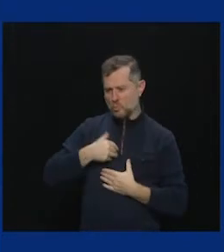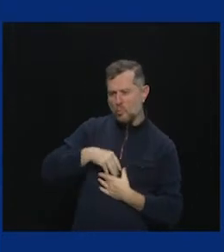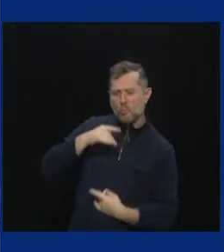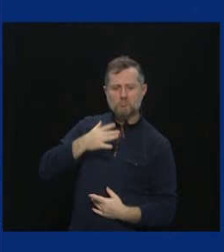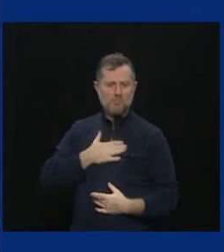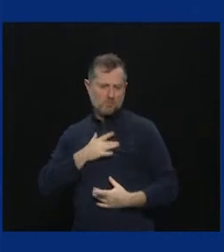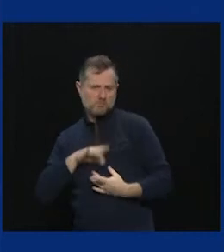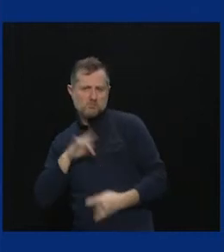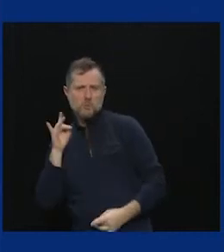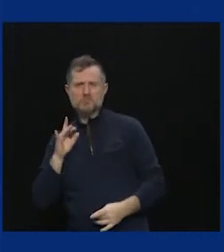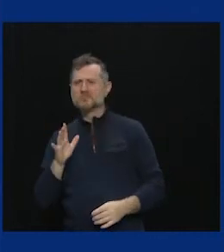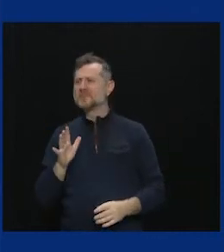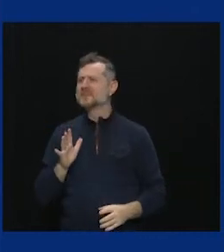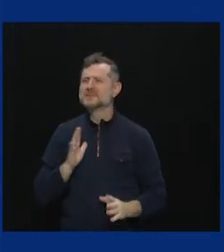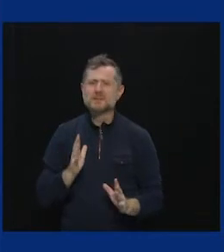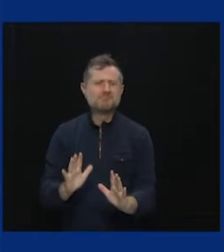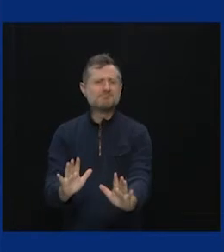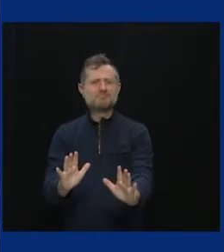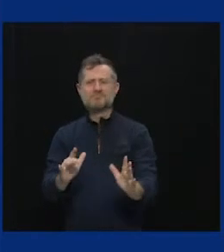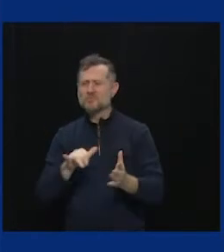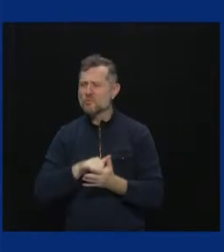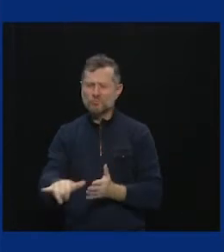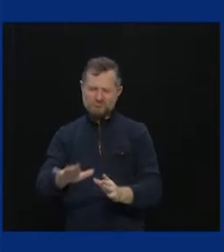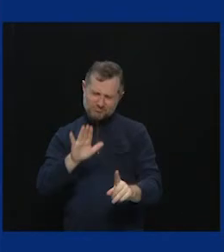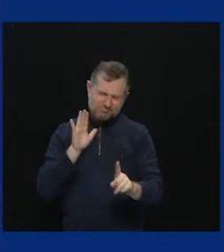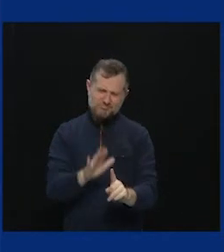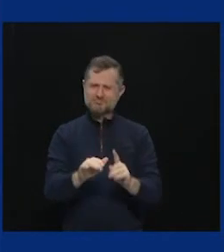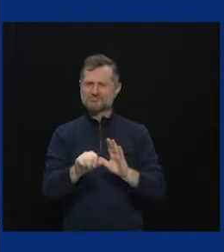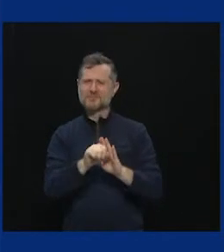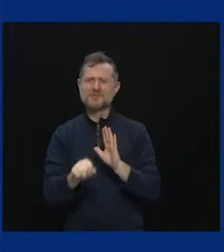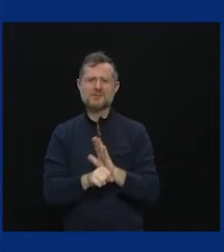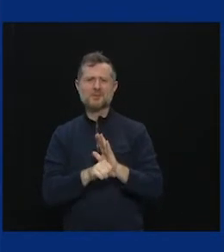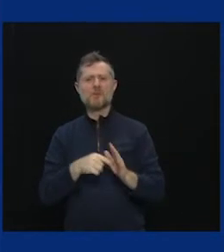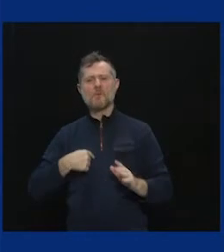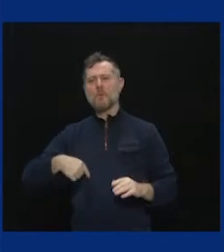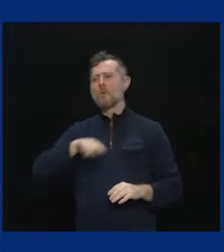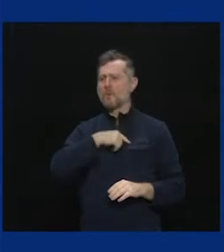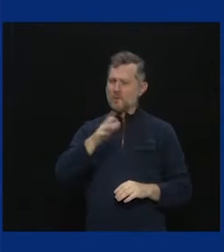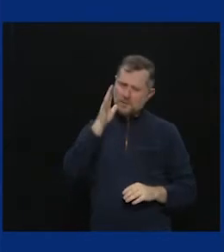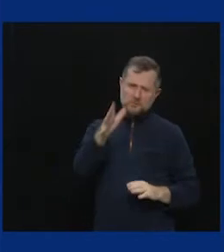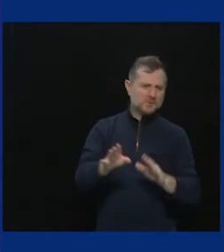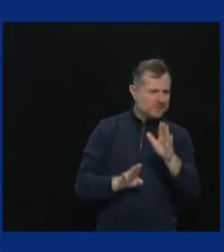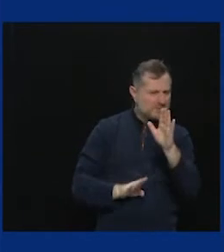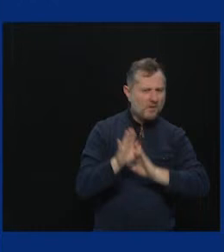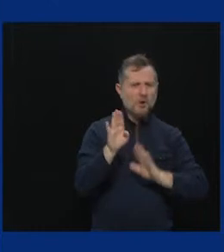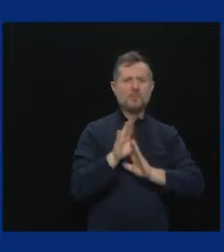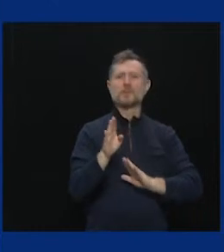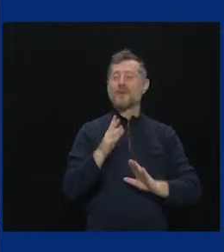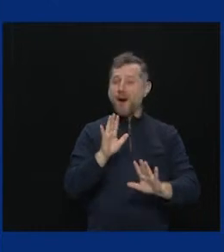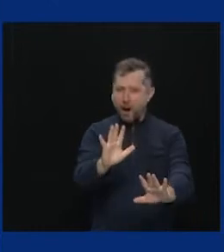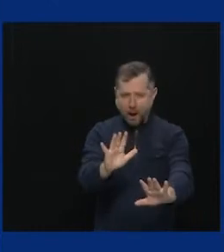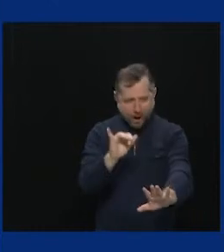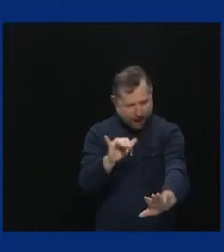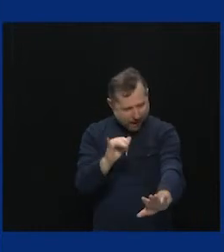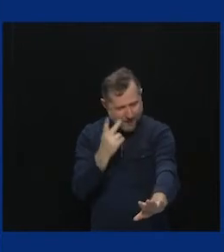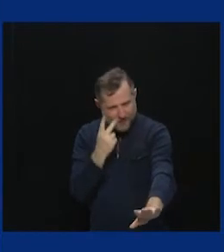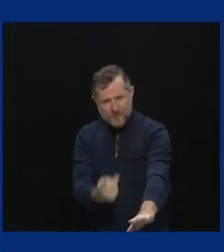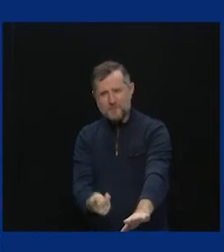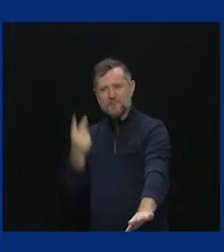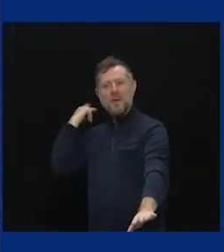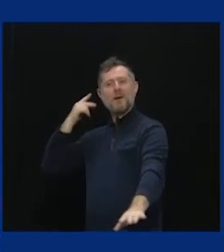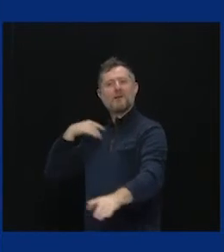is the essence of New York State. And we are going to get out of this. And we're going to look back at this time, and people will judge